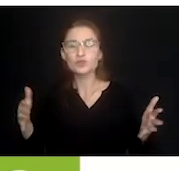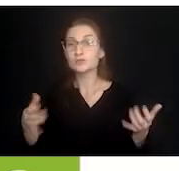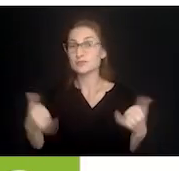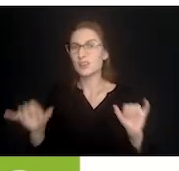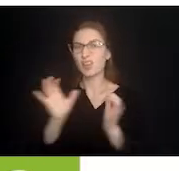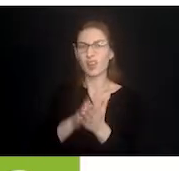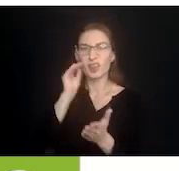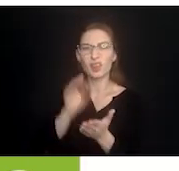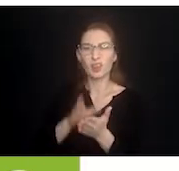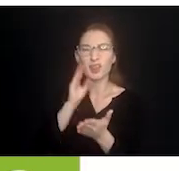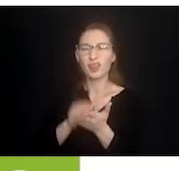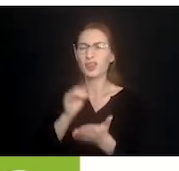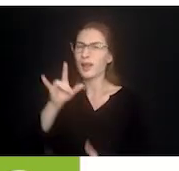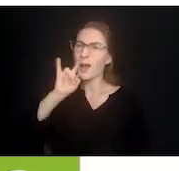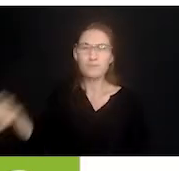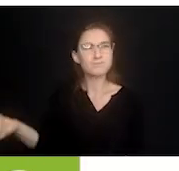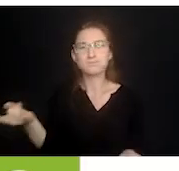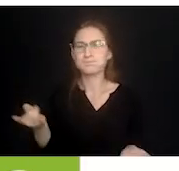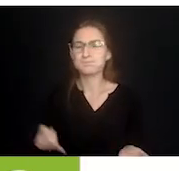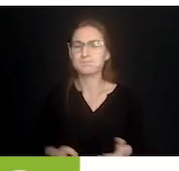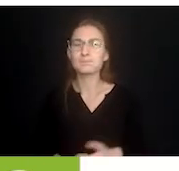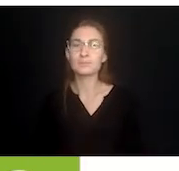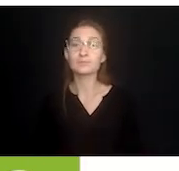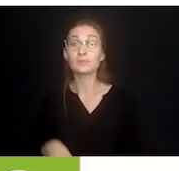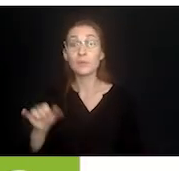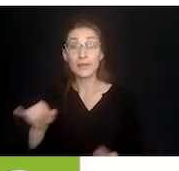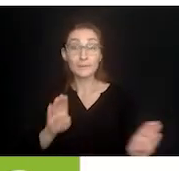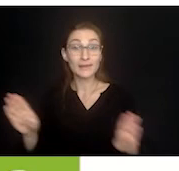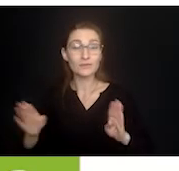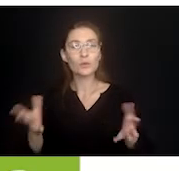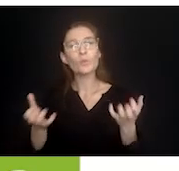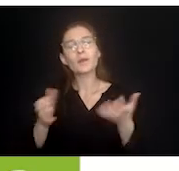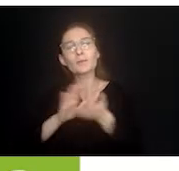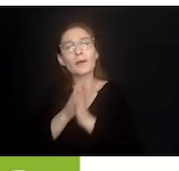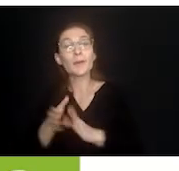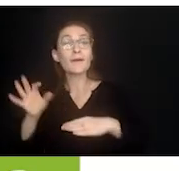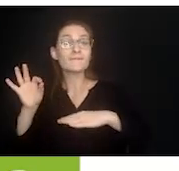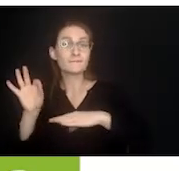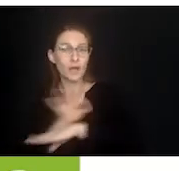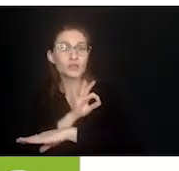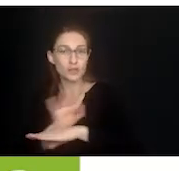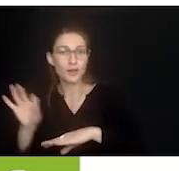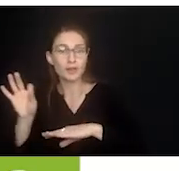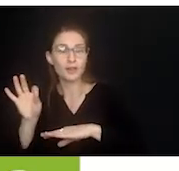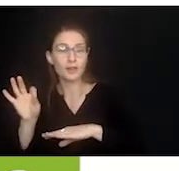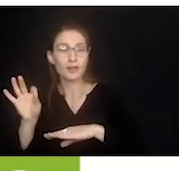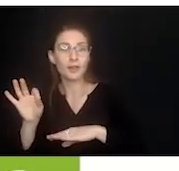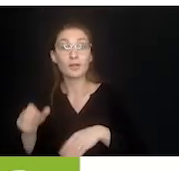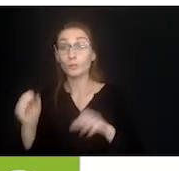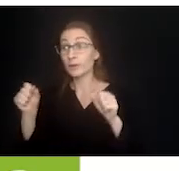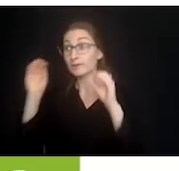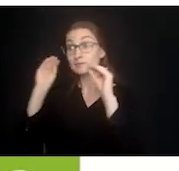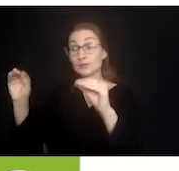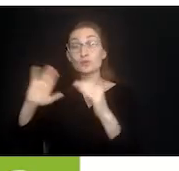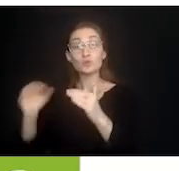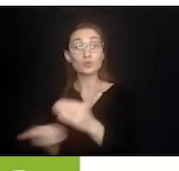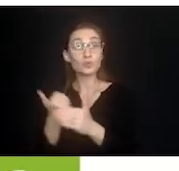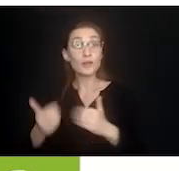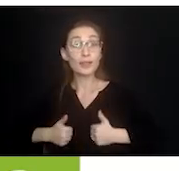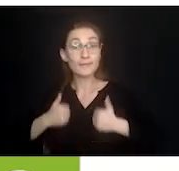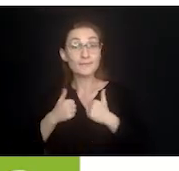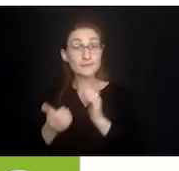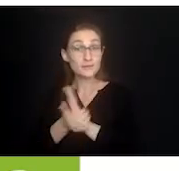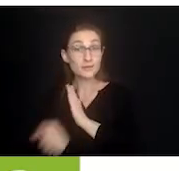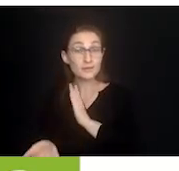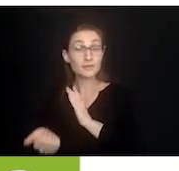again. So how could we replace those behaviors with something more functional? Could we improve his communication